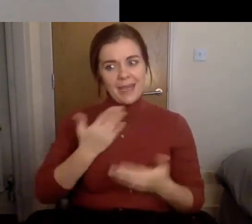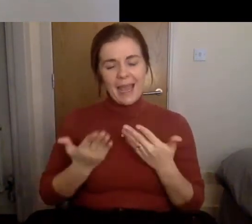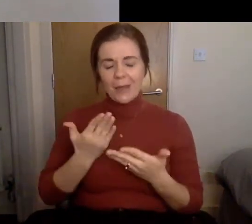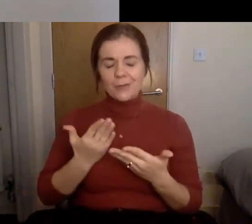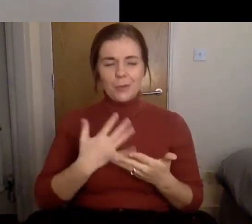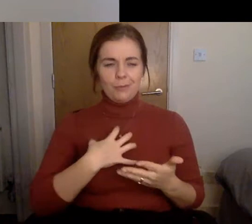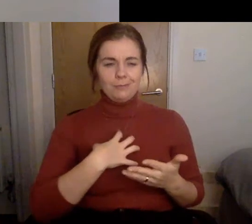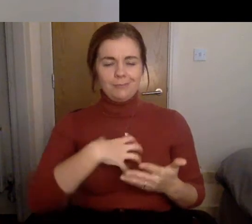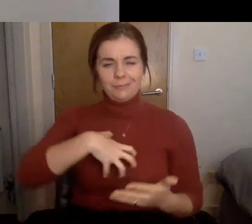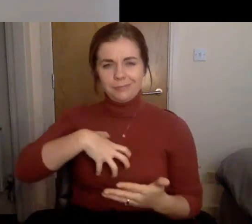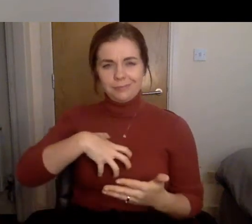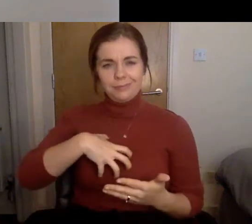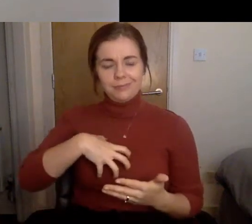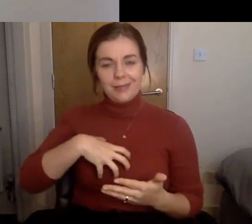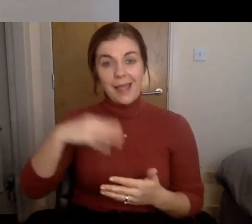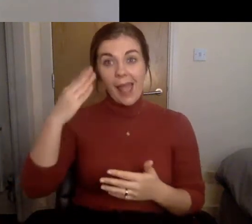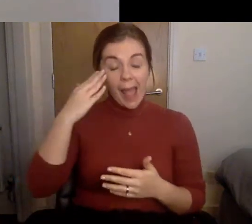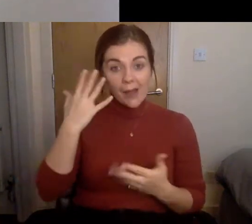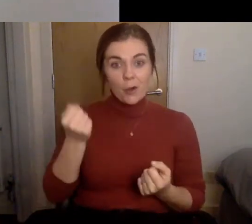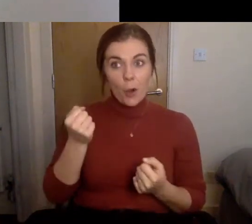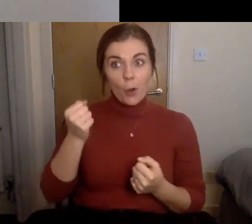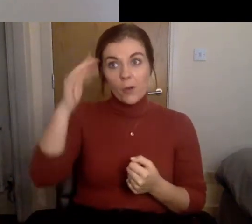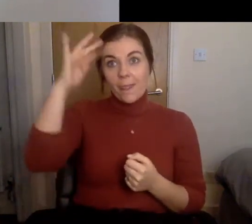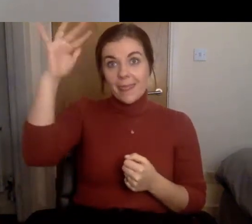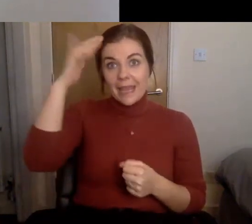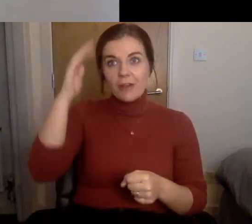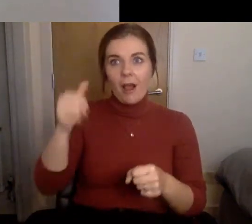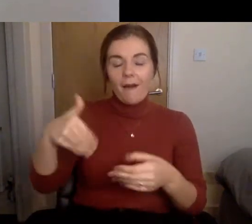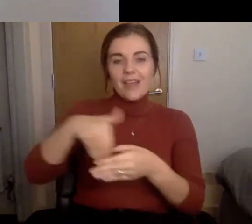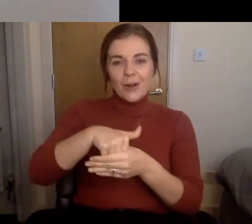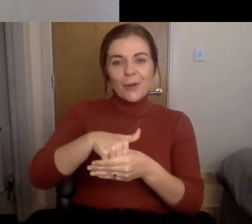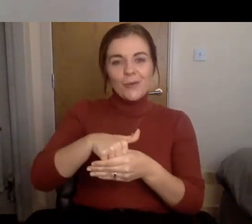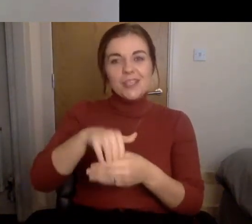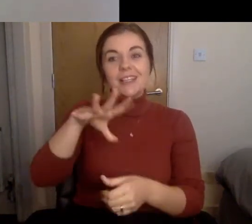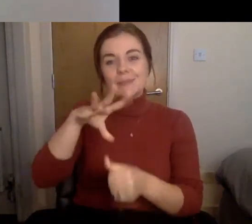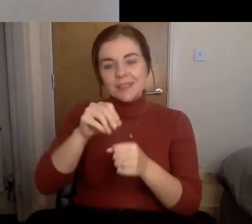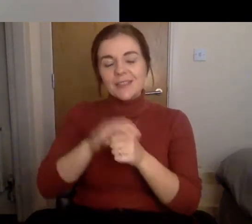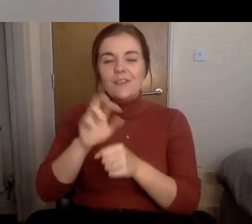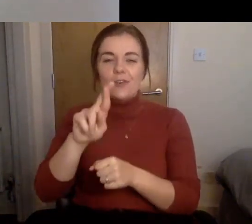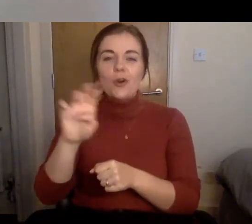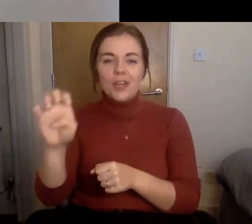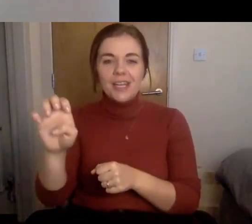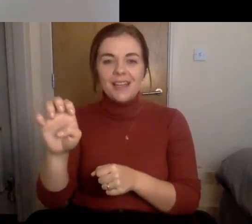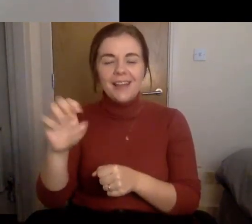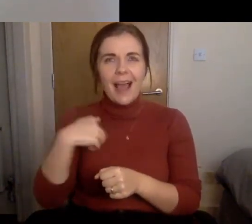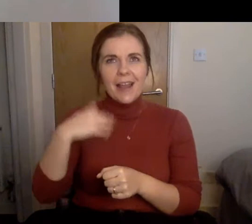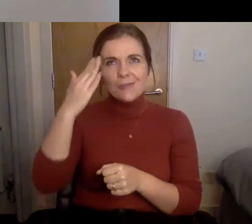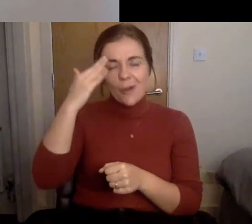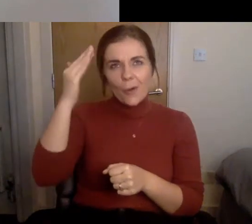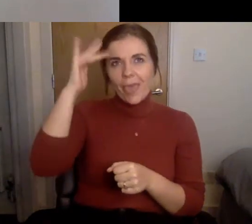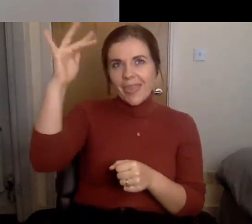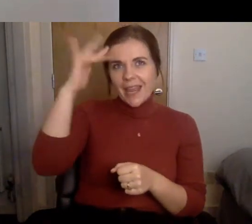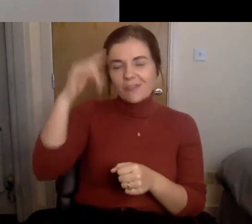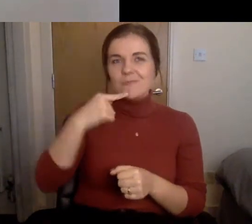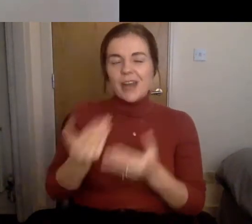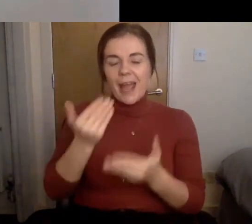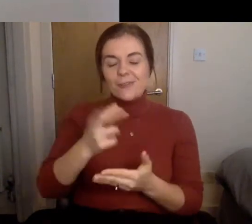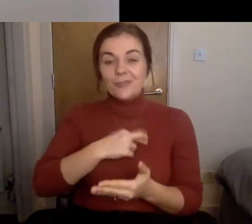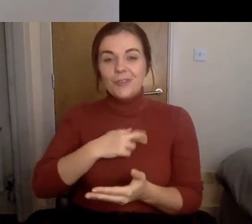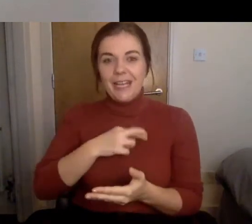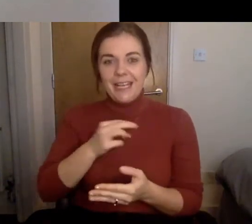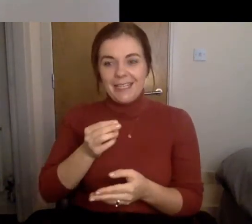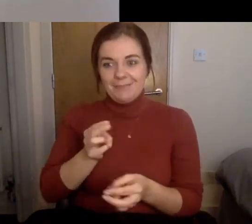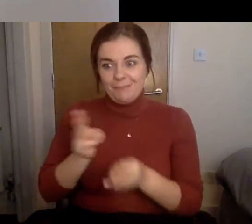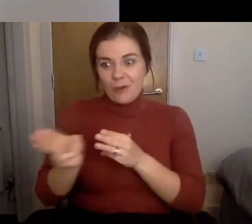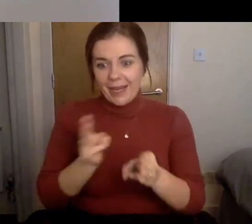transitioning, kind of knowing the theory of kind of inclusion, particularly in religious education, and then kind of living it out then and